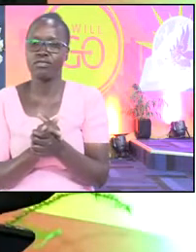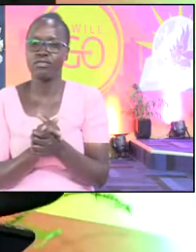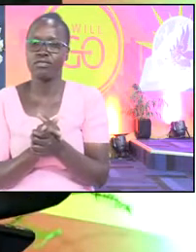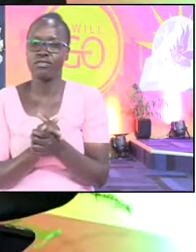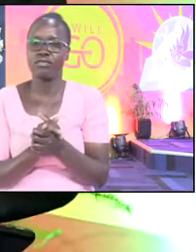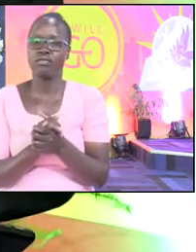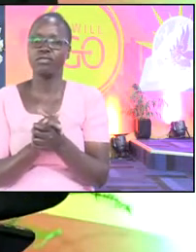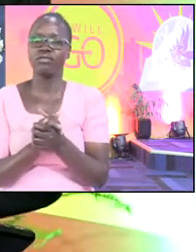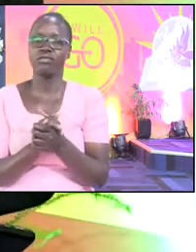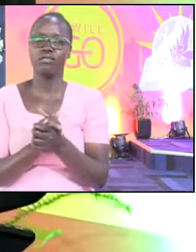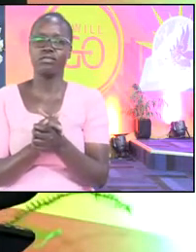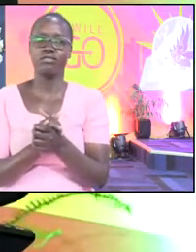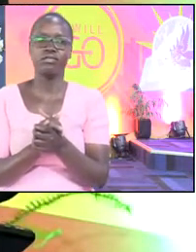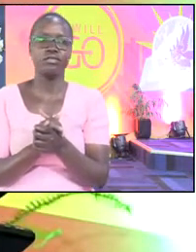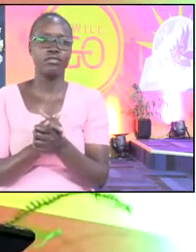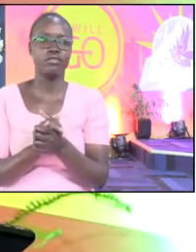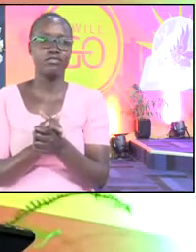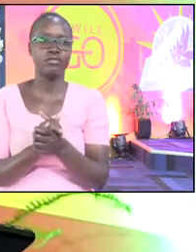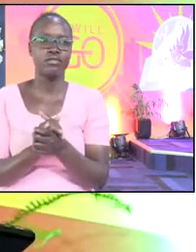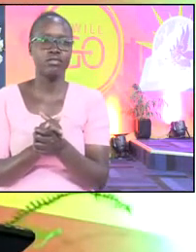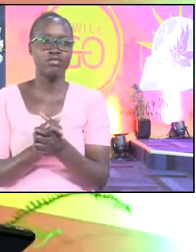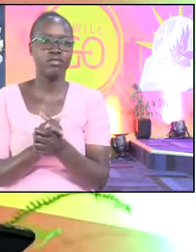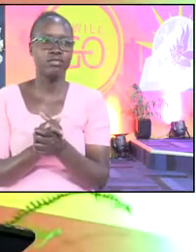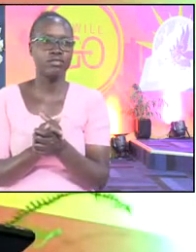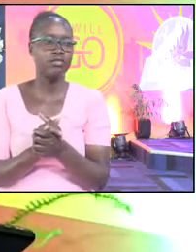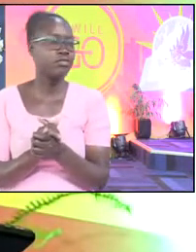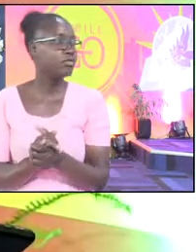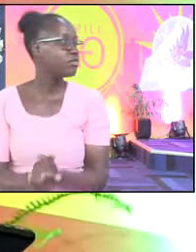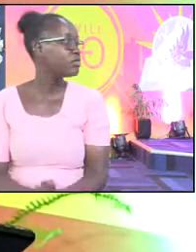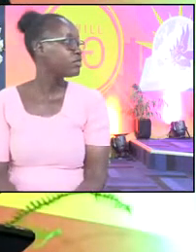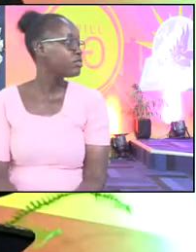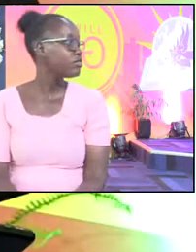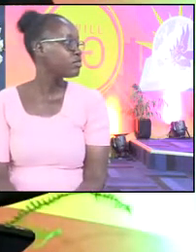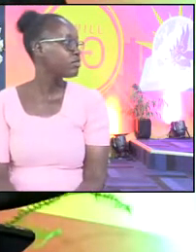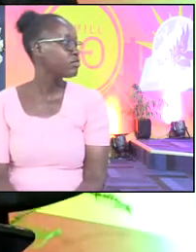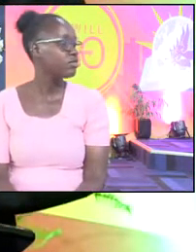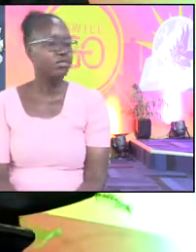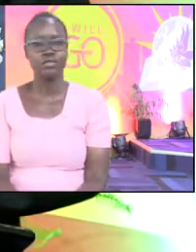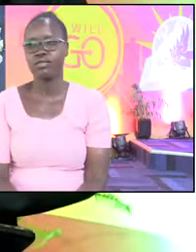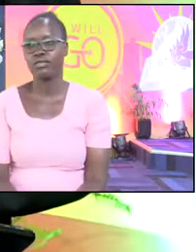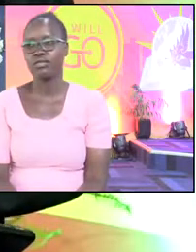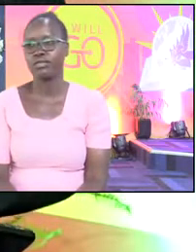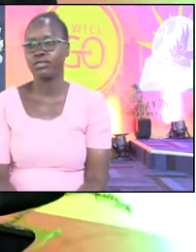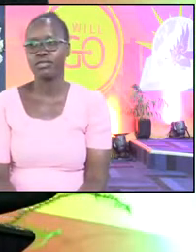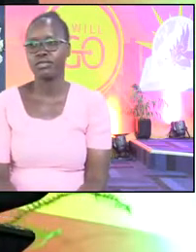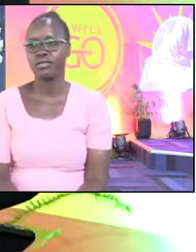And then we'll get into the word, into the message.